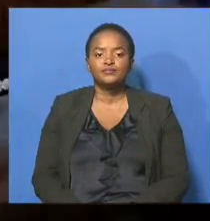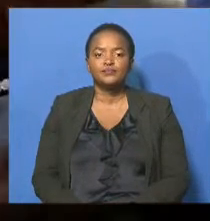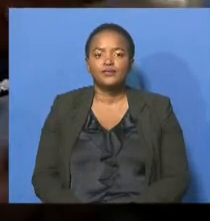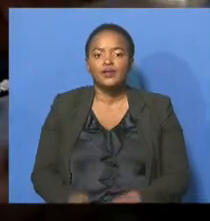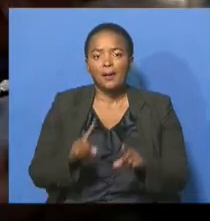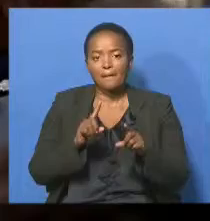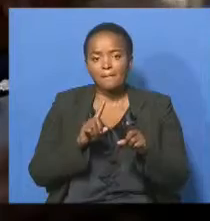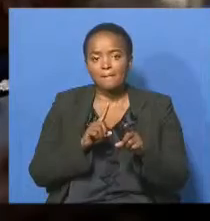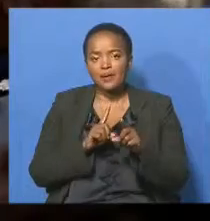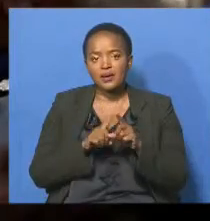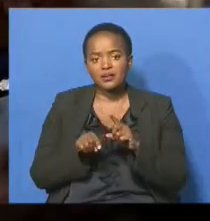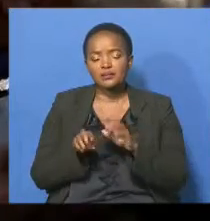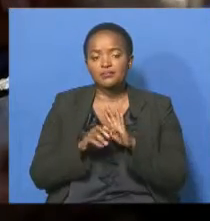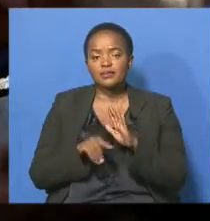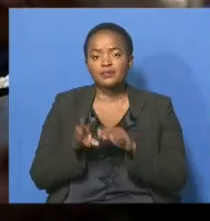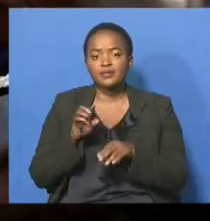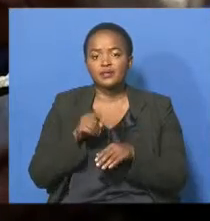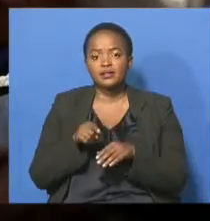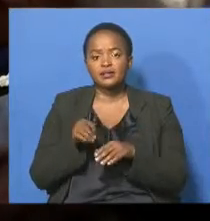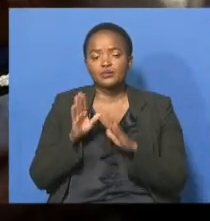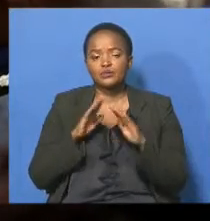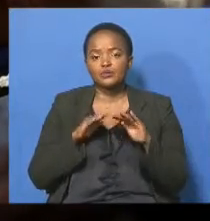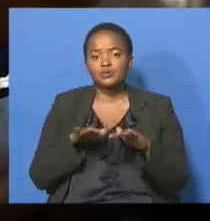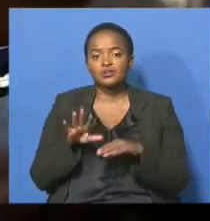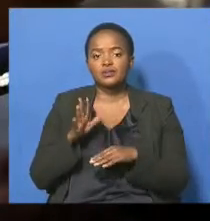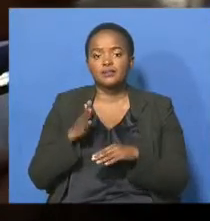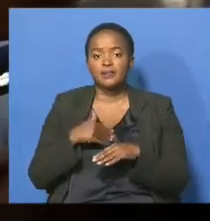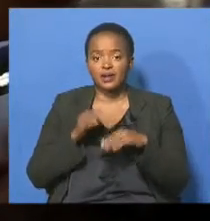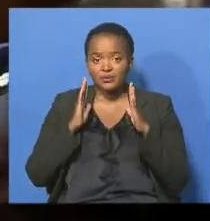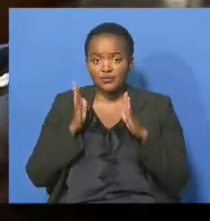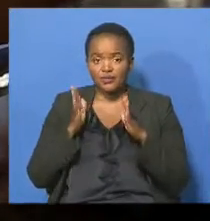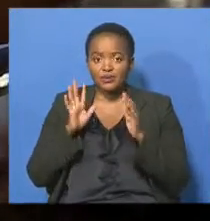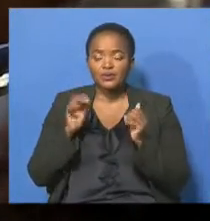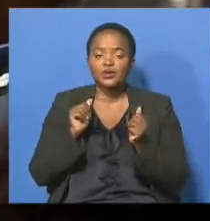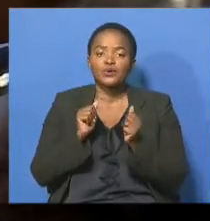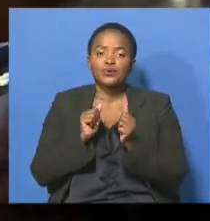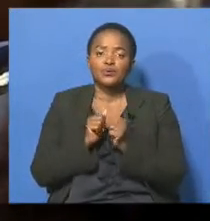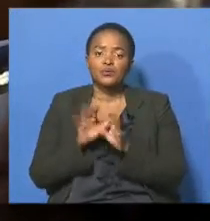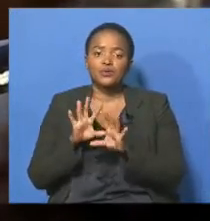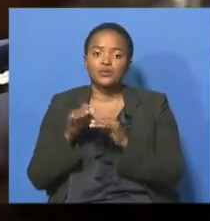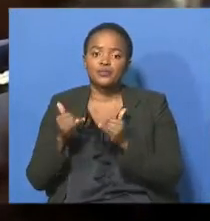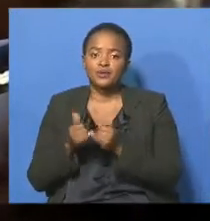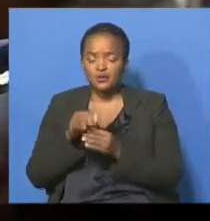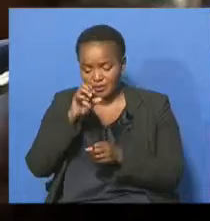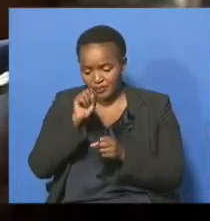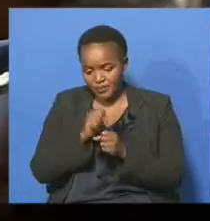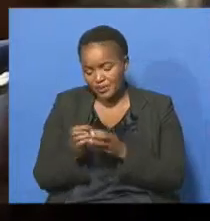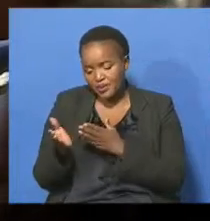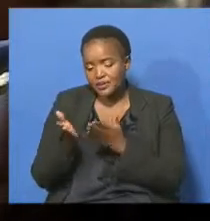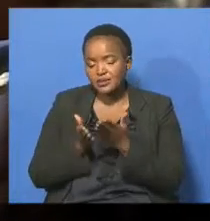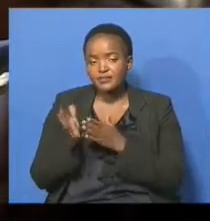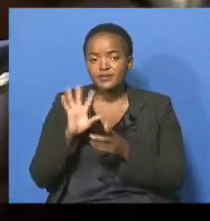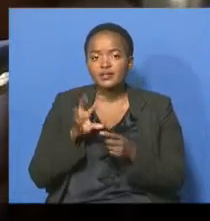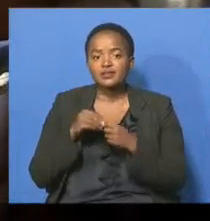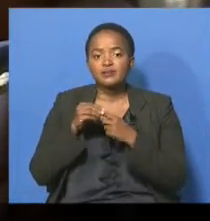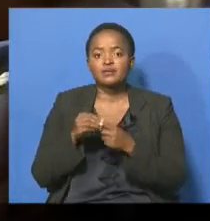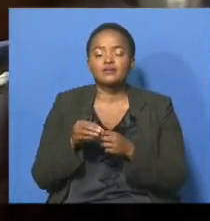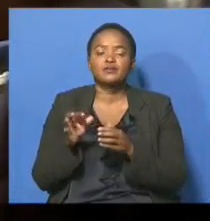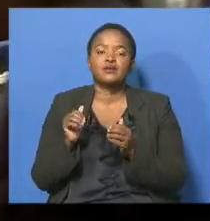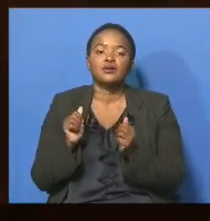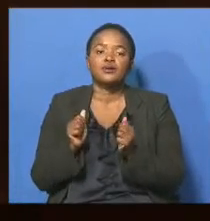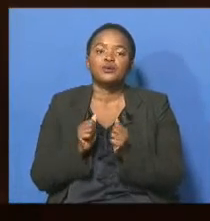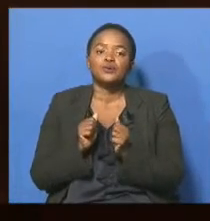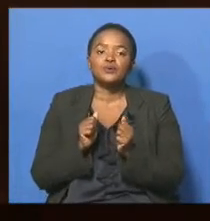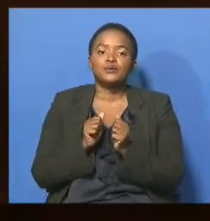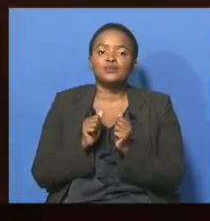But primarily this afternoon, my main focus is going to be on community policing, especially looking at